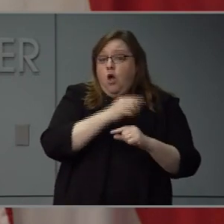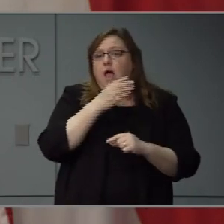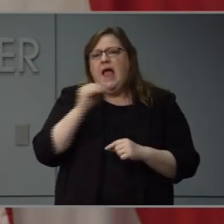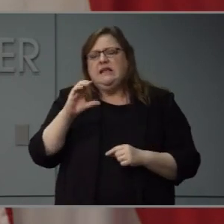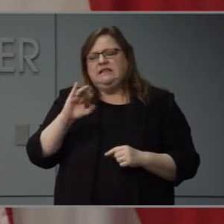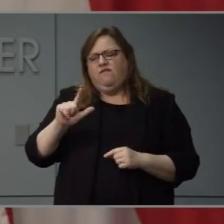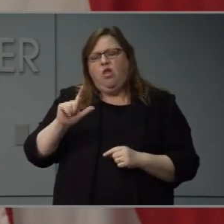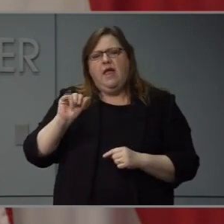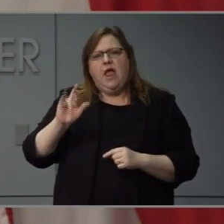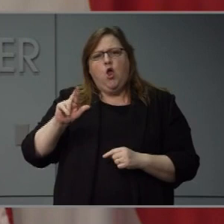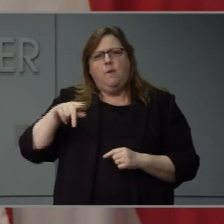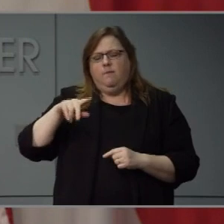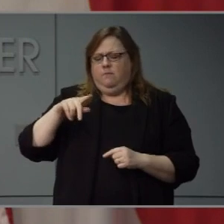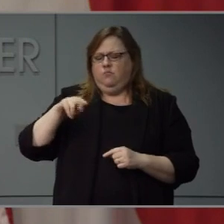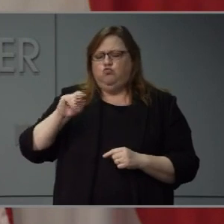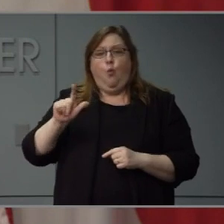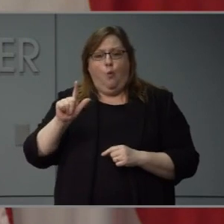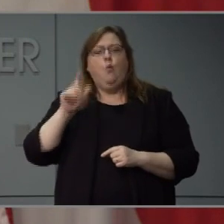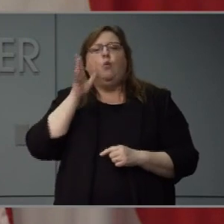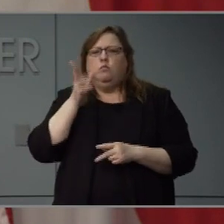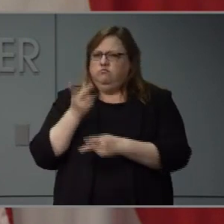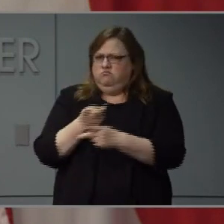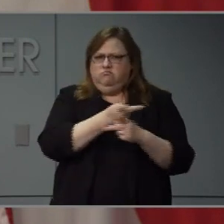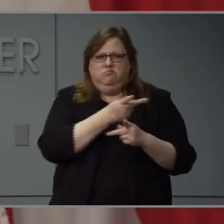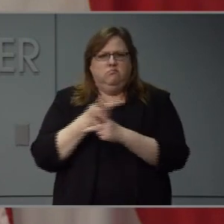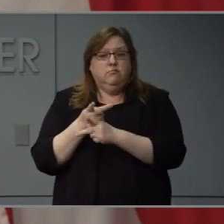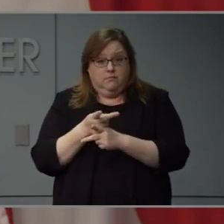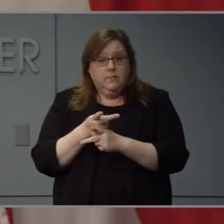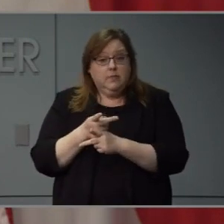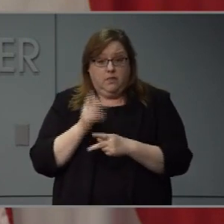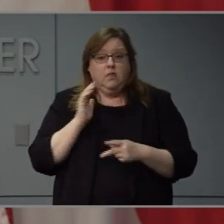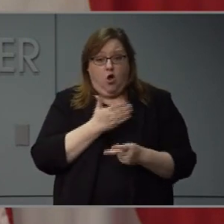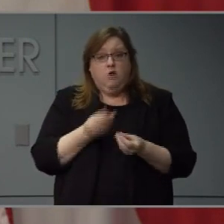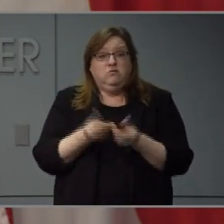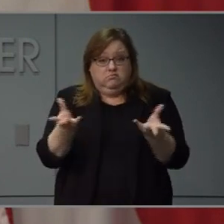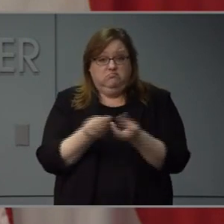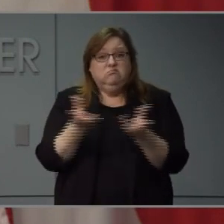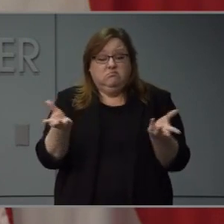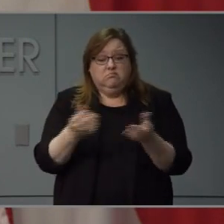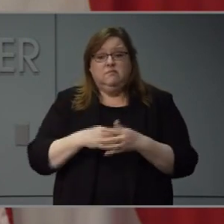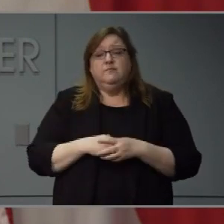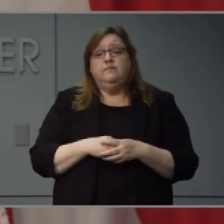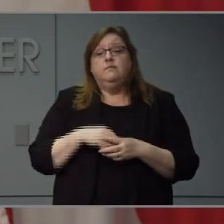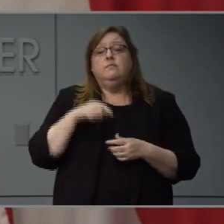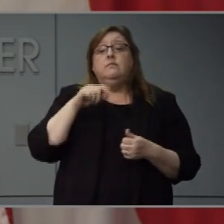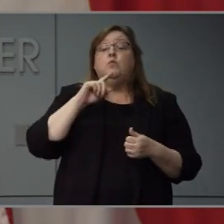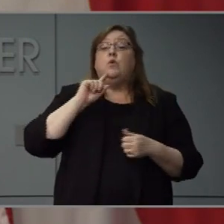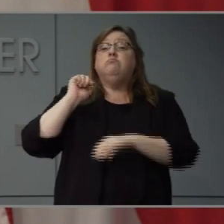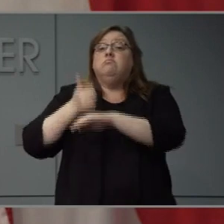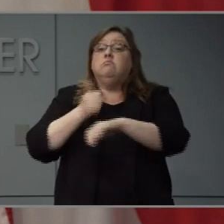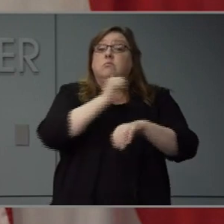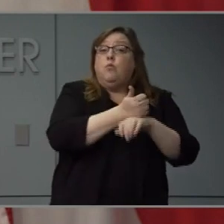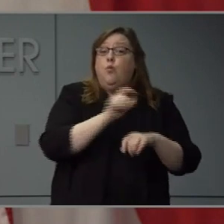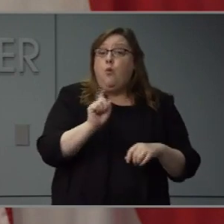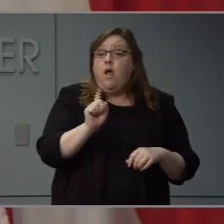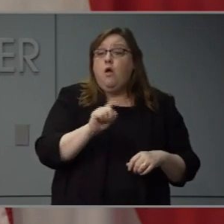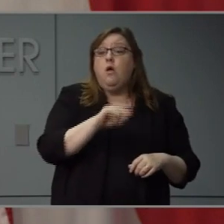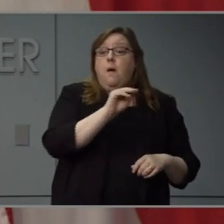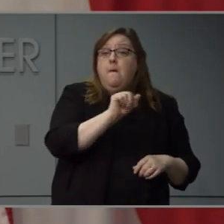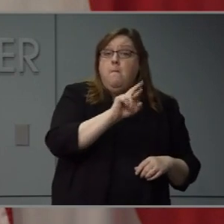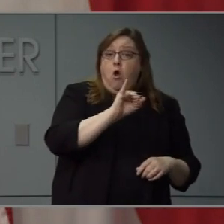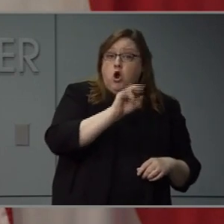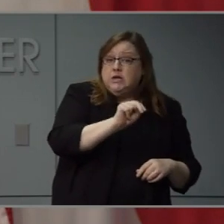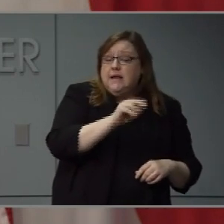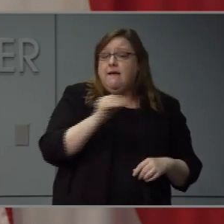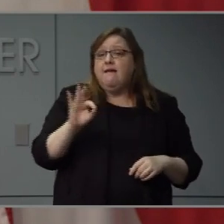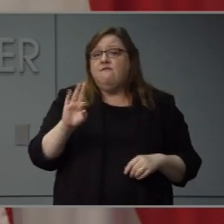that will distribute to facilities in 10 counties. Over the next 2 weeks, we will set up sites in other locations and